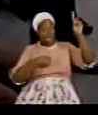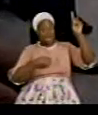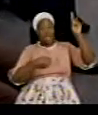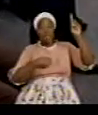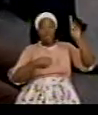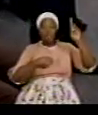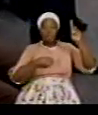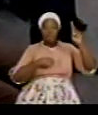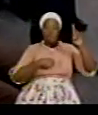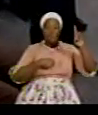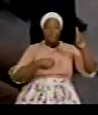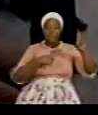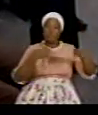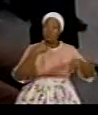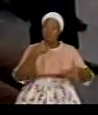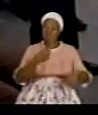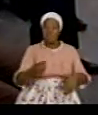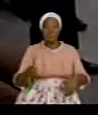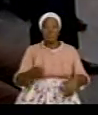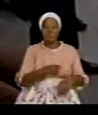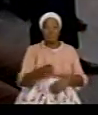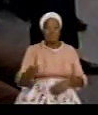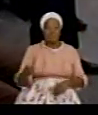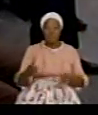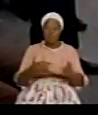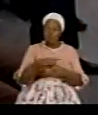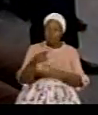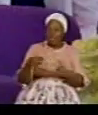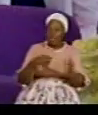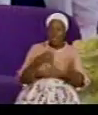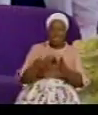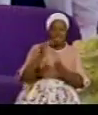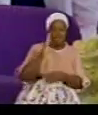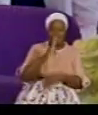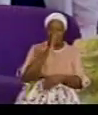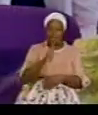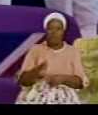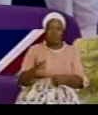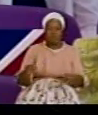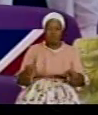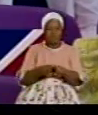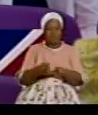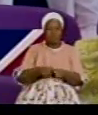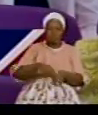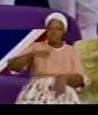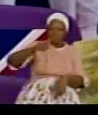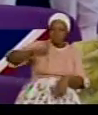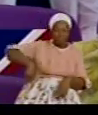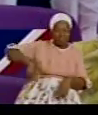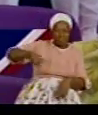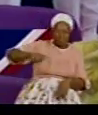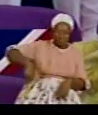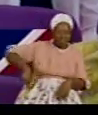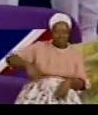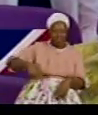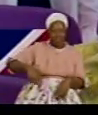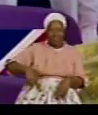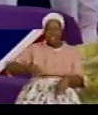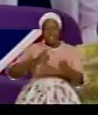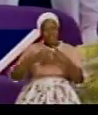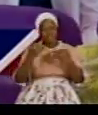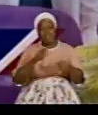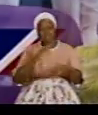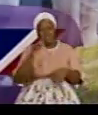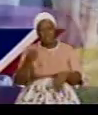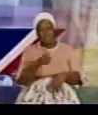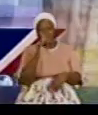profess unto them. When it will be too late for them to repent, they're already at the gate and they're saying,